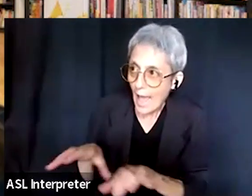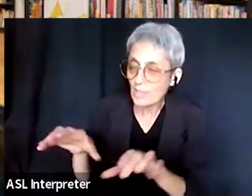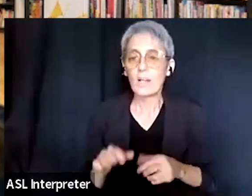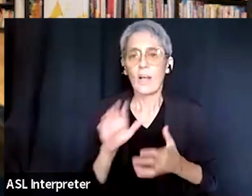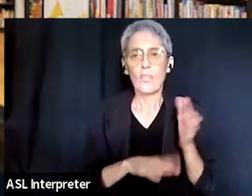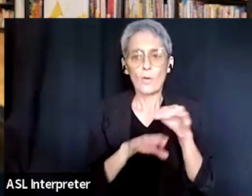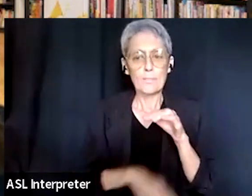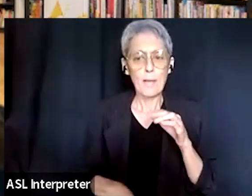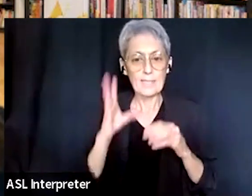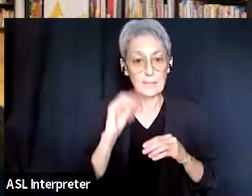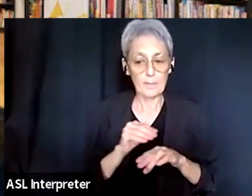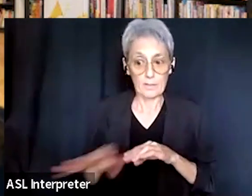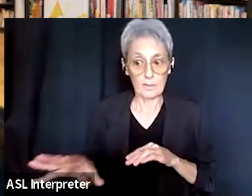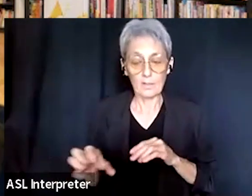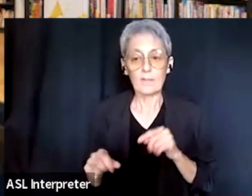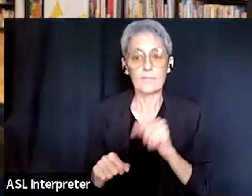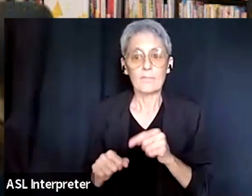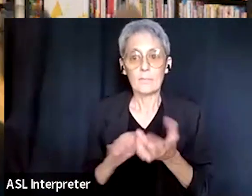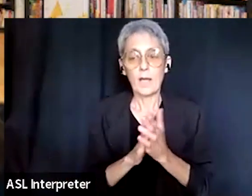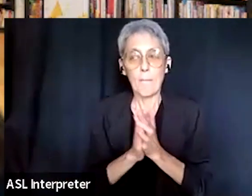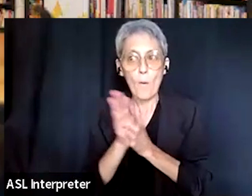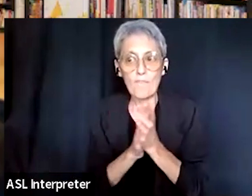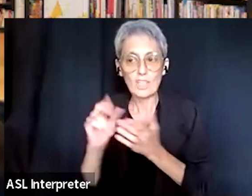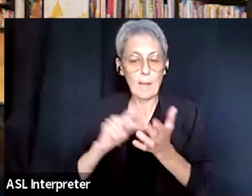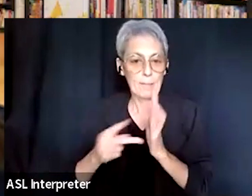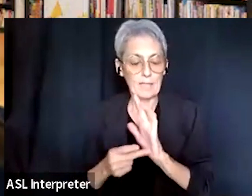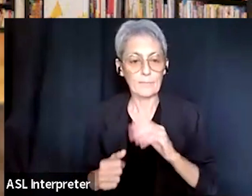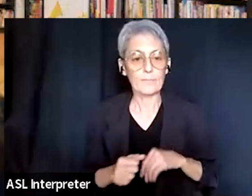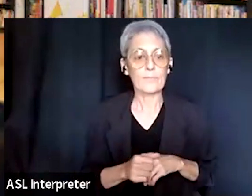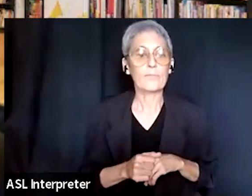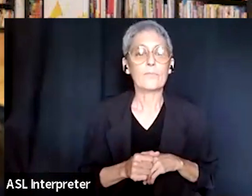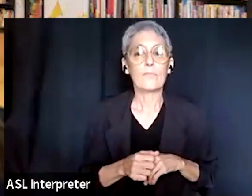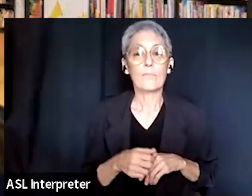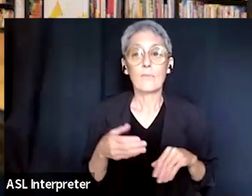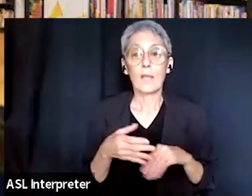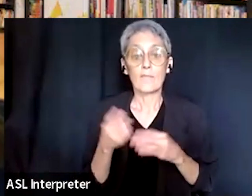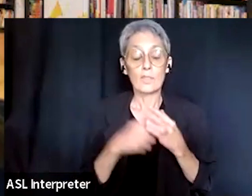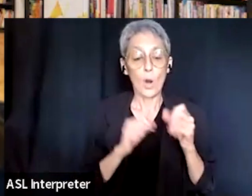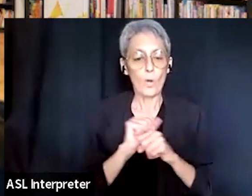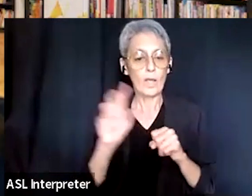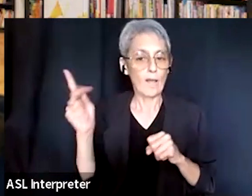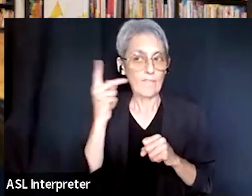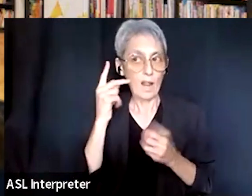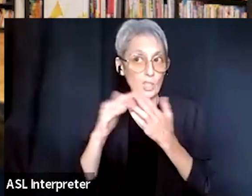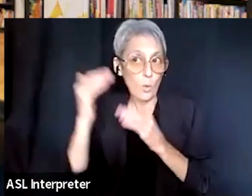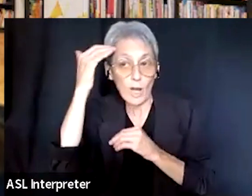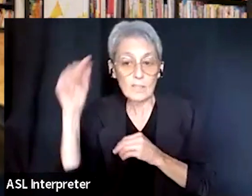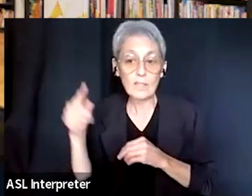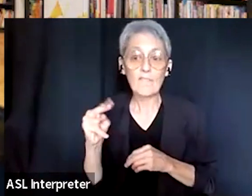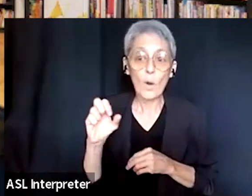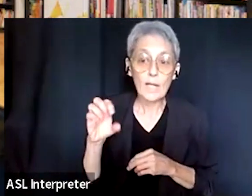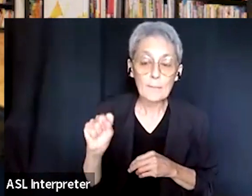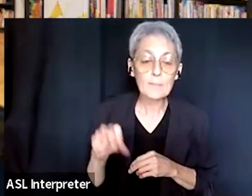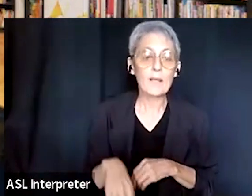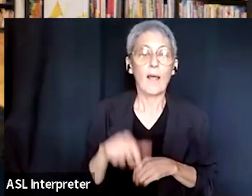drive them towards that motivation and meaning. So that when you start working on phonological awareness and phonemes, on letters, on how words